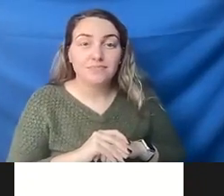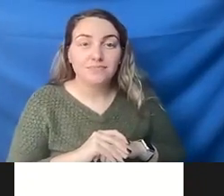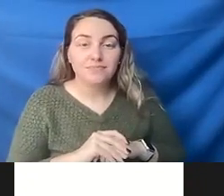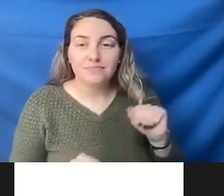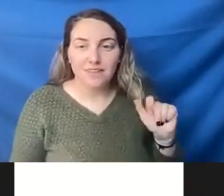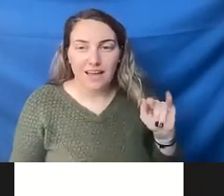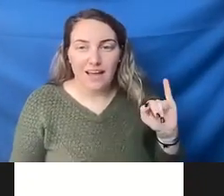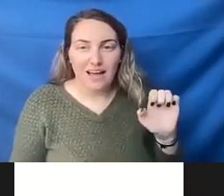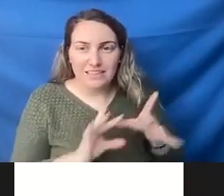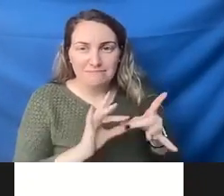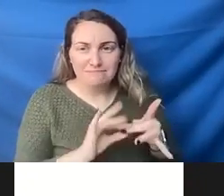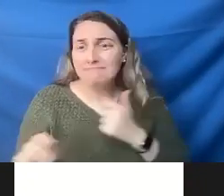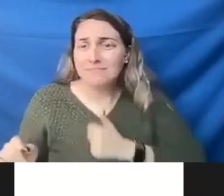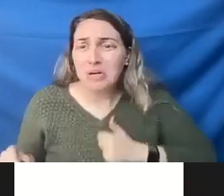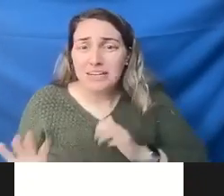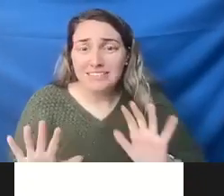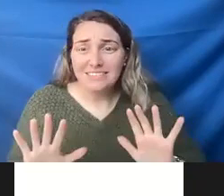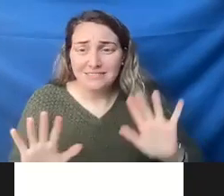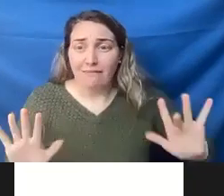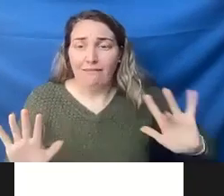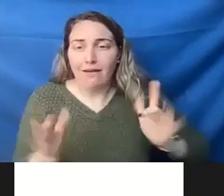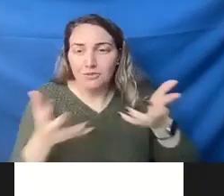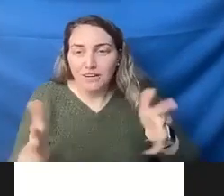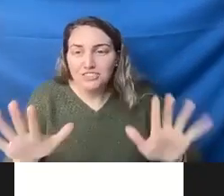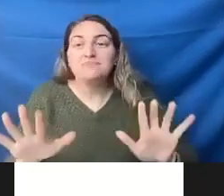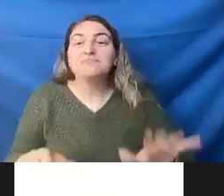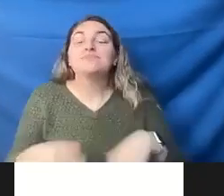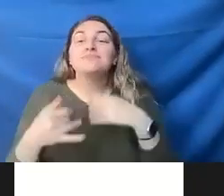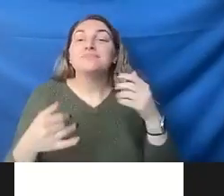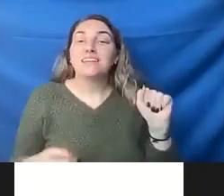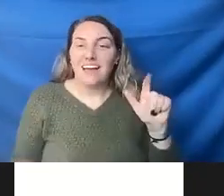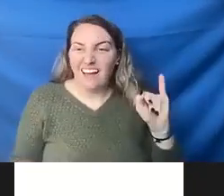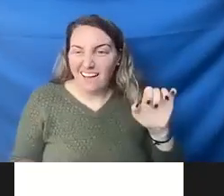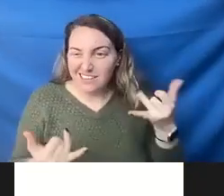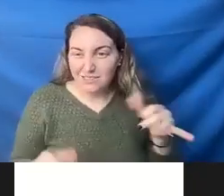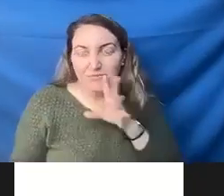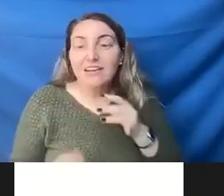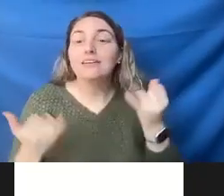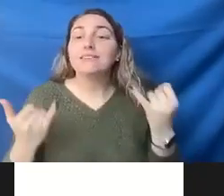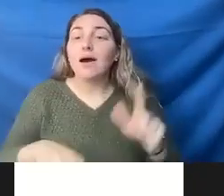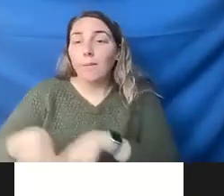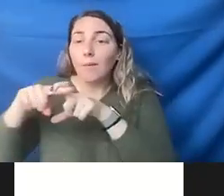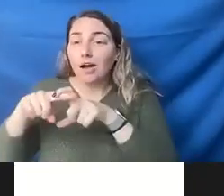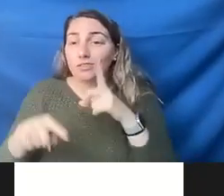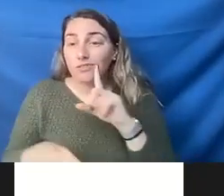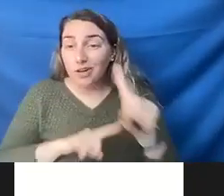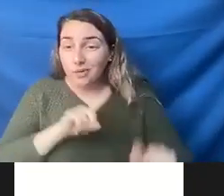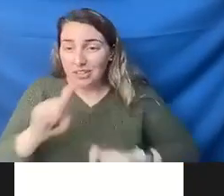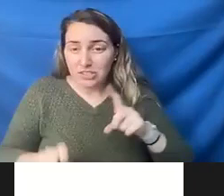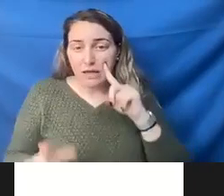Sorry, folks. Got a little click happy. So we're pausing for questions now. I noticed that there are a few